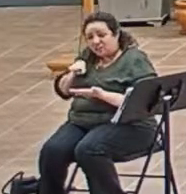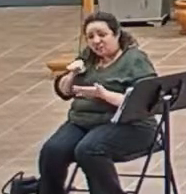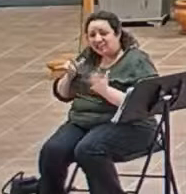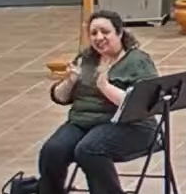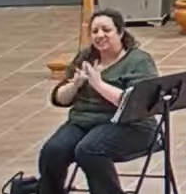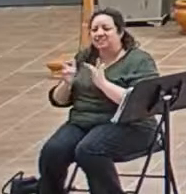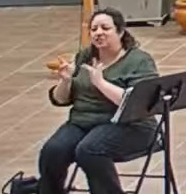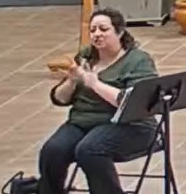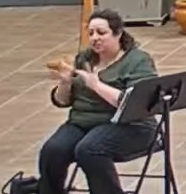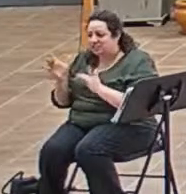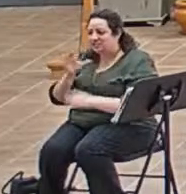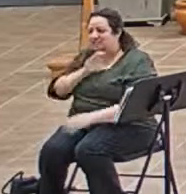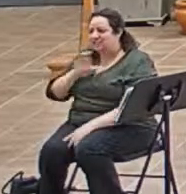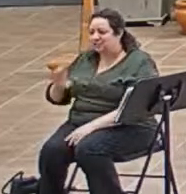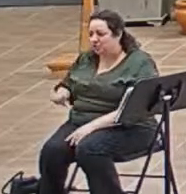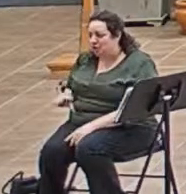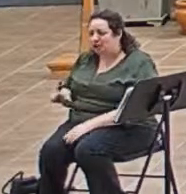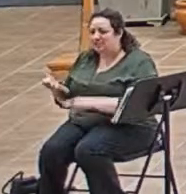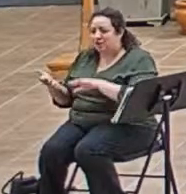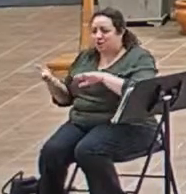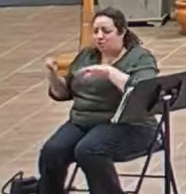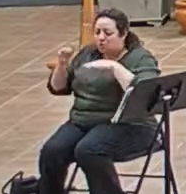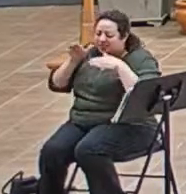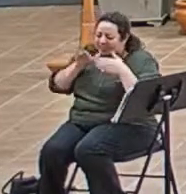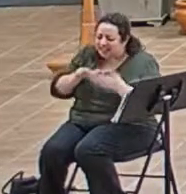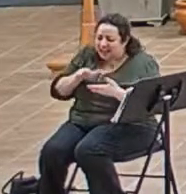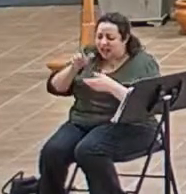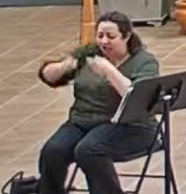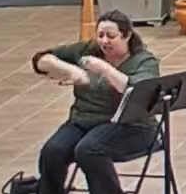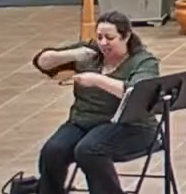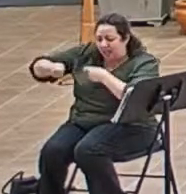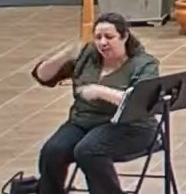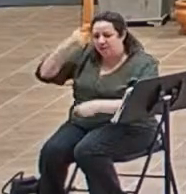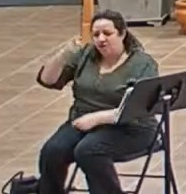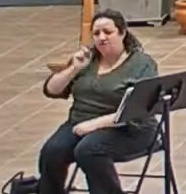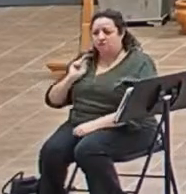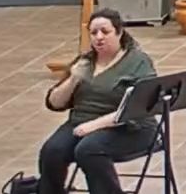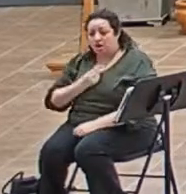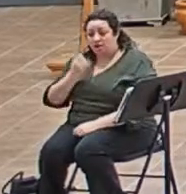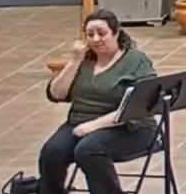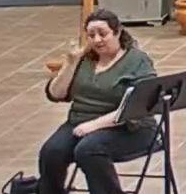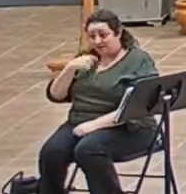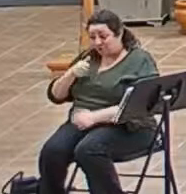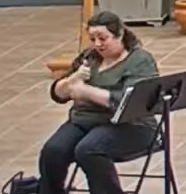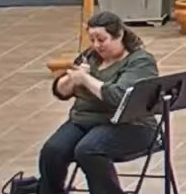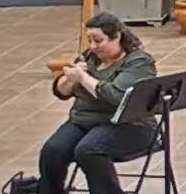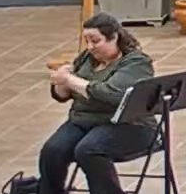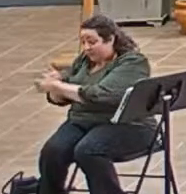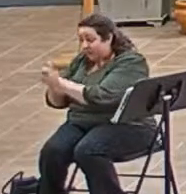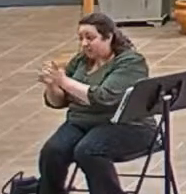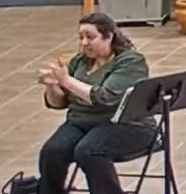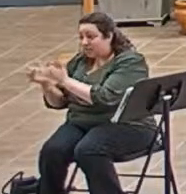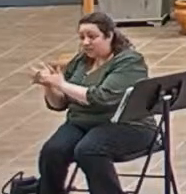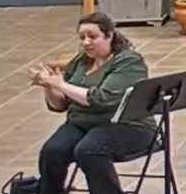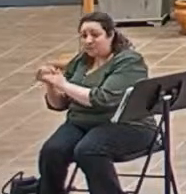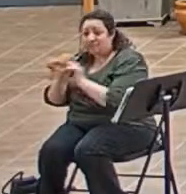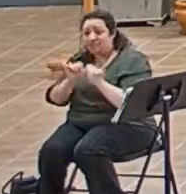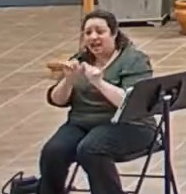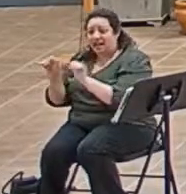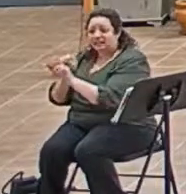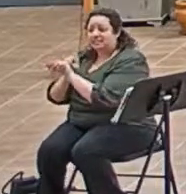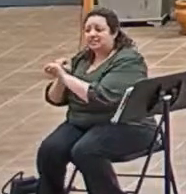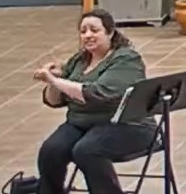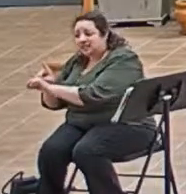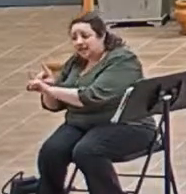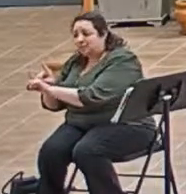who died for us. If we follow him as disciples, truly follow